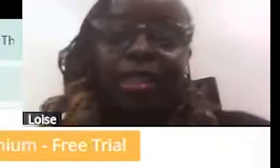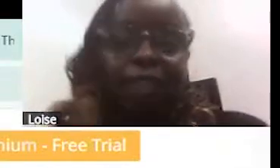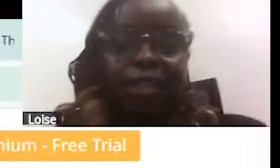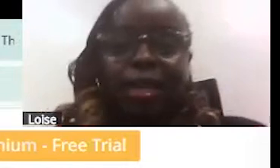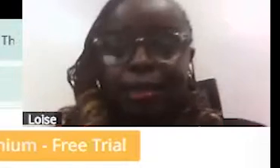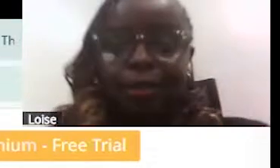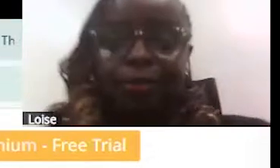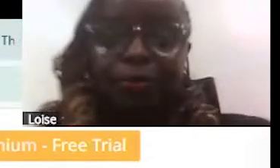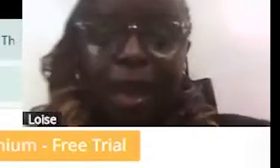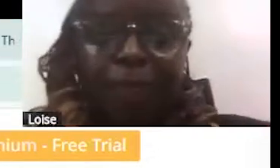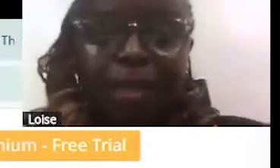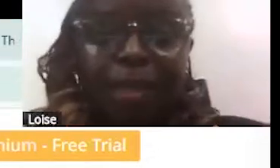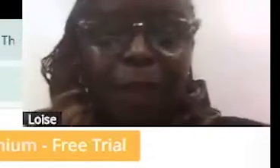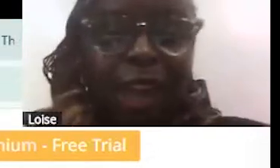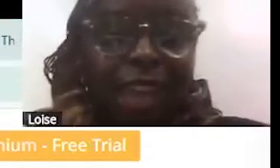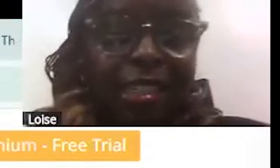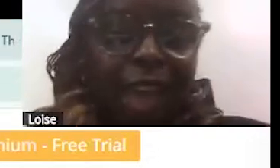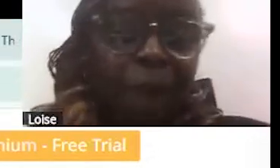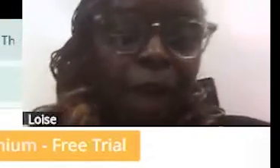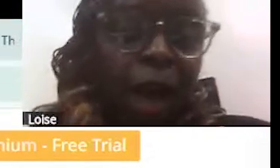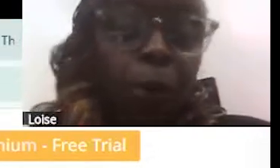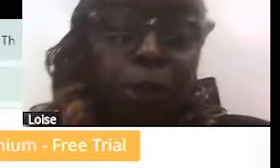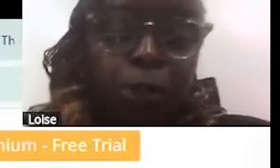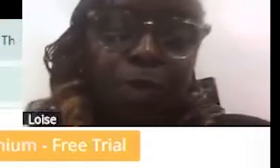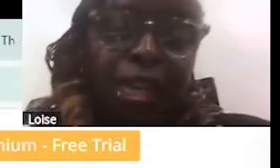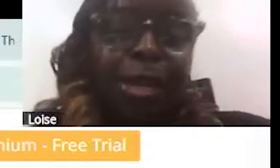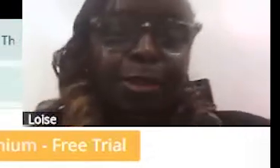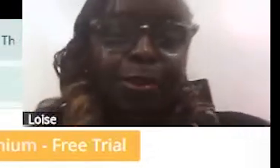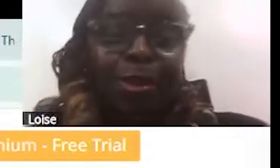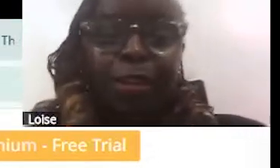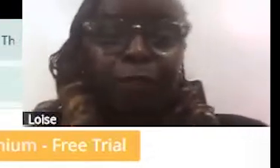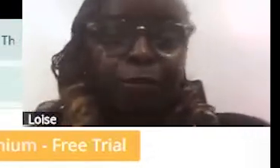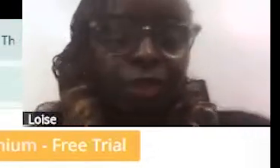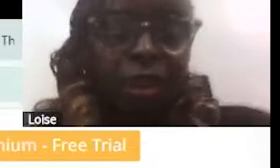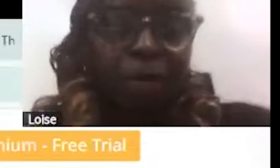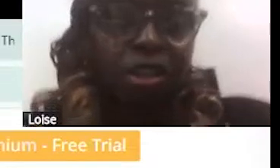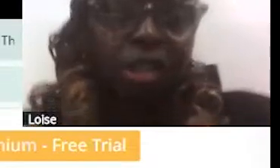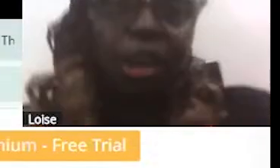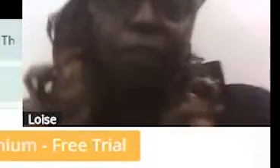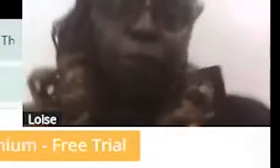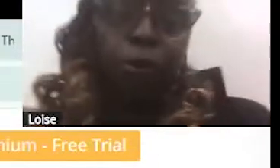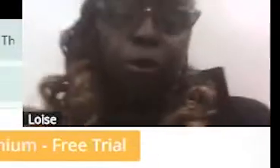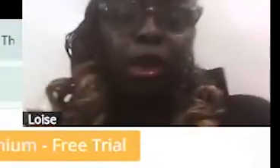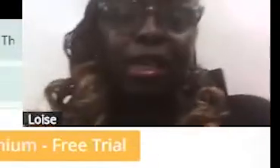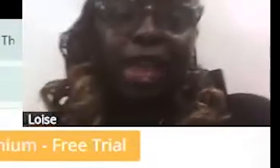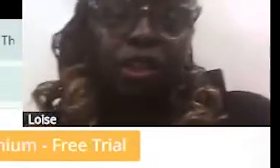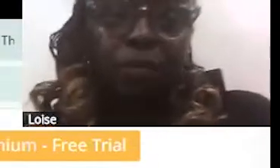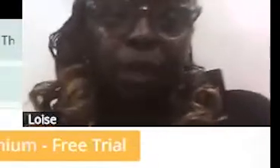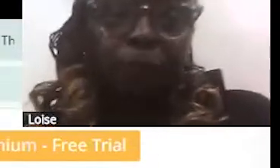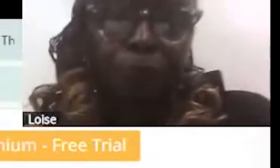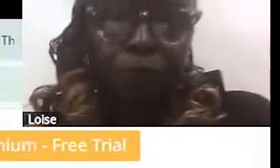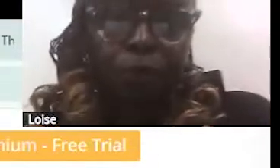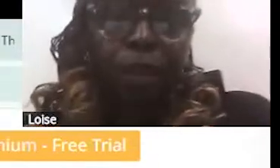is definitely somewhere that I want to be. So thank you very much, Atara, for indulging